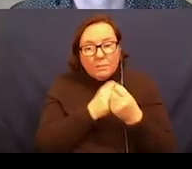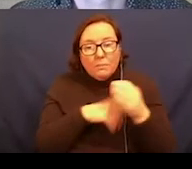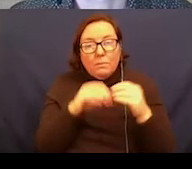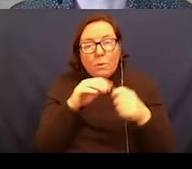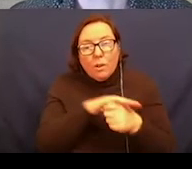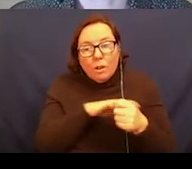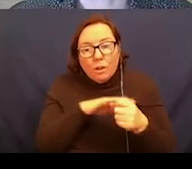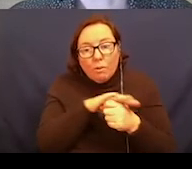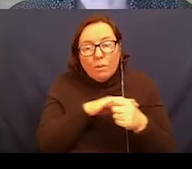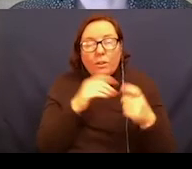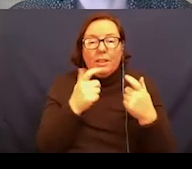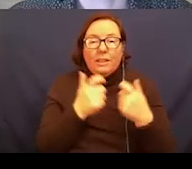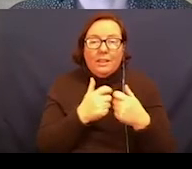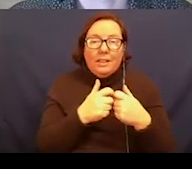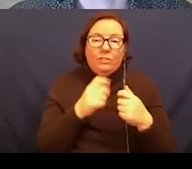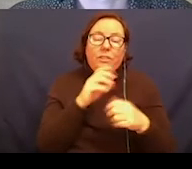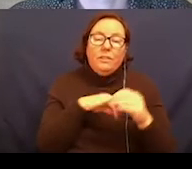electricity,